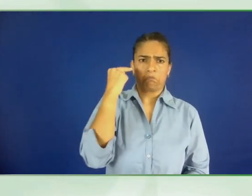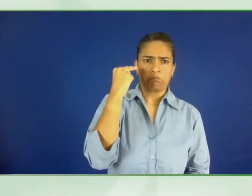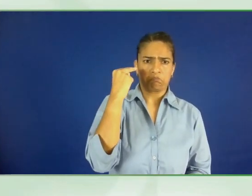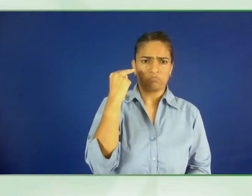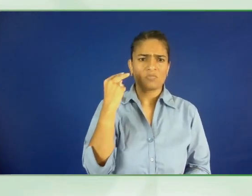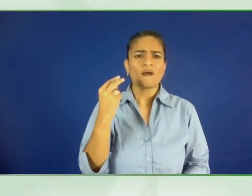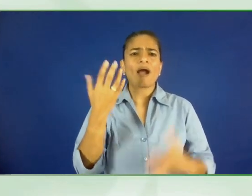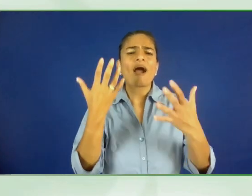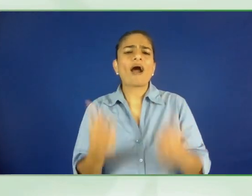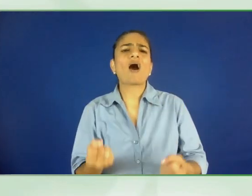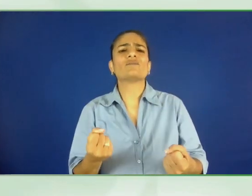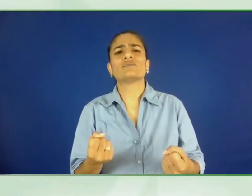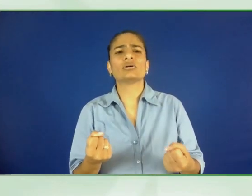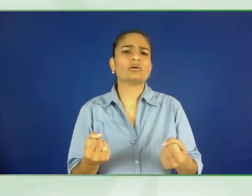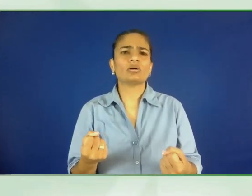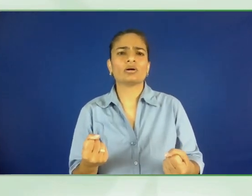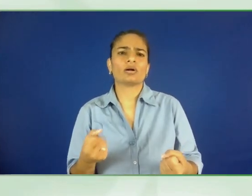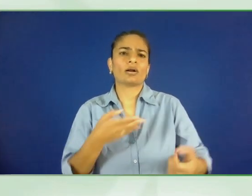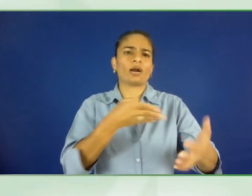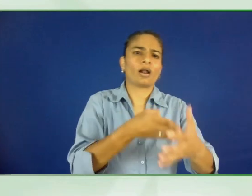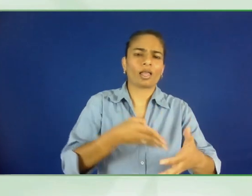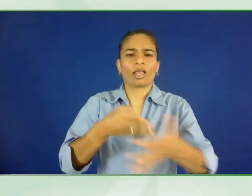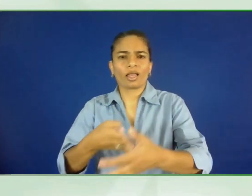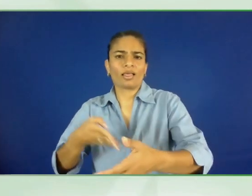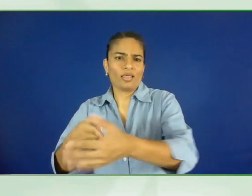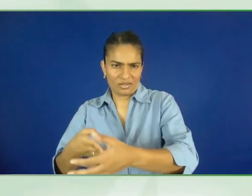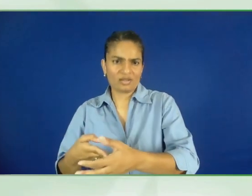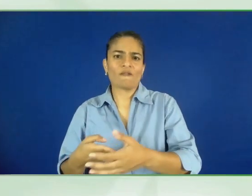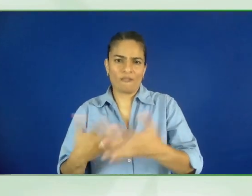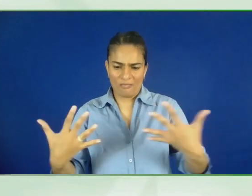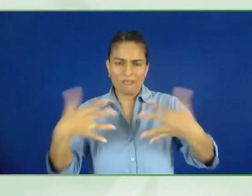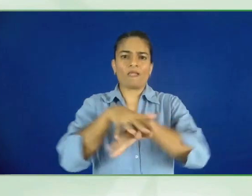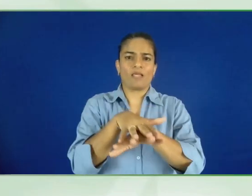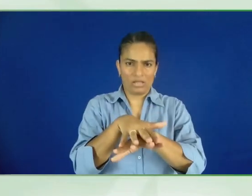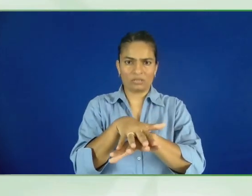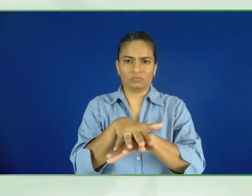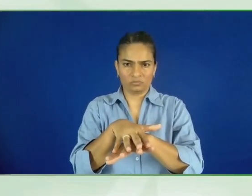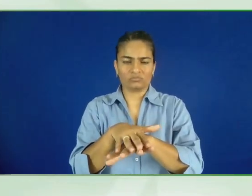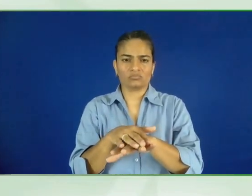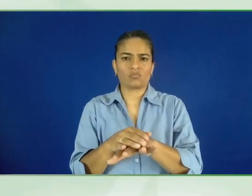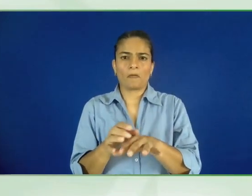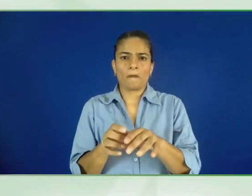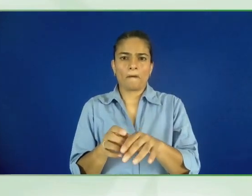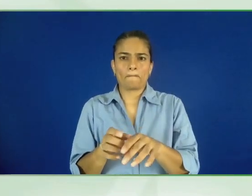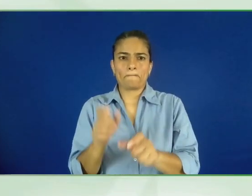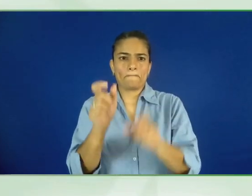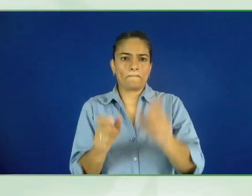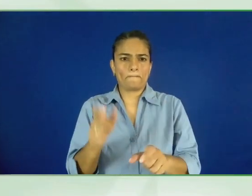Crown and Indigenous relations that exist between the peoples. There's a lot of assumptions of things we cannot